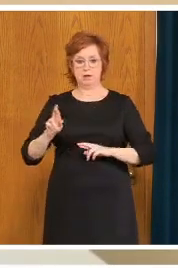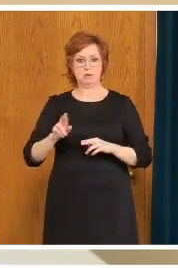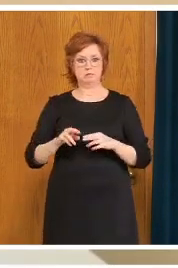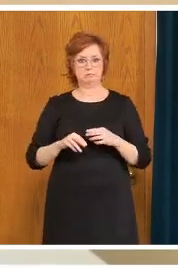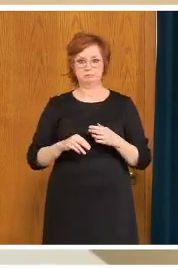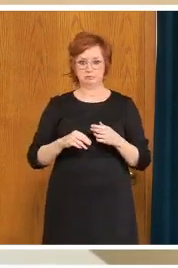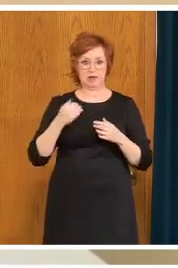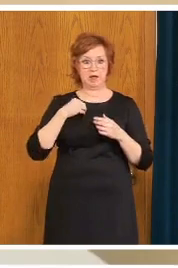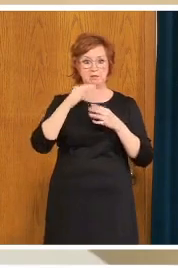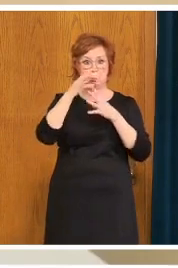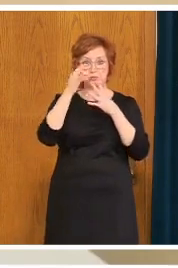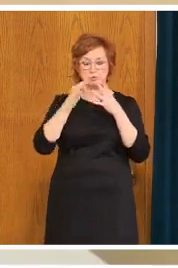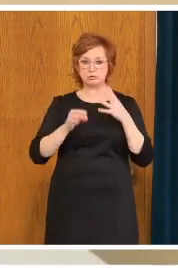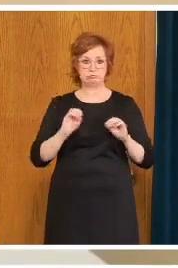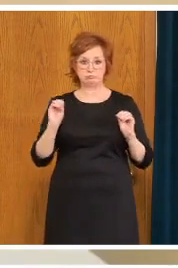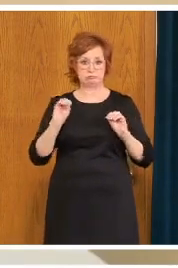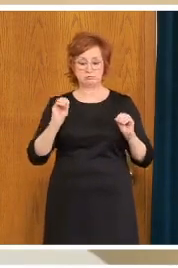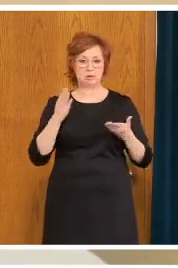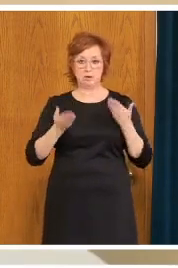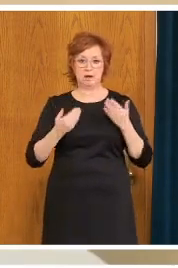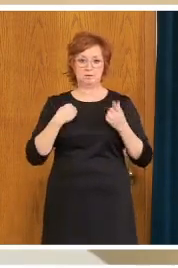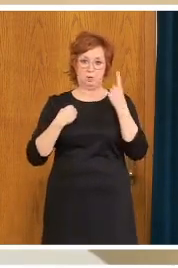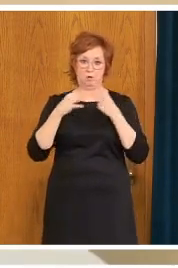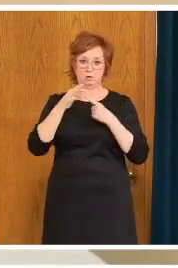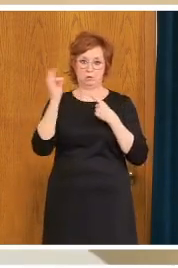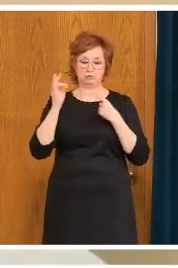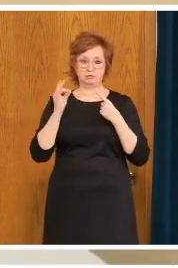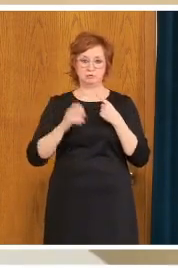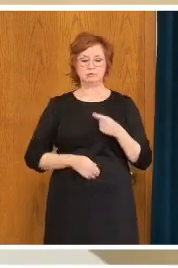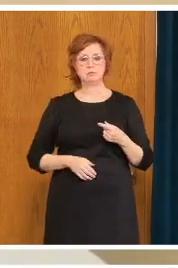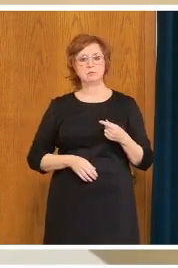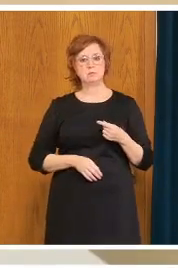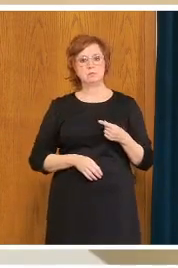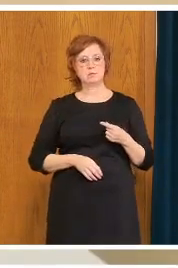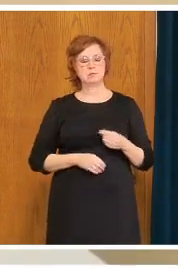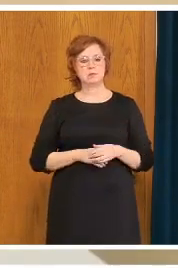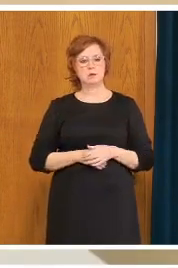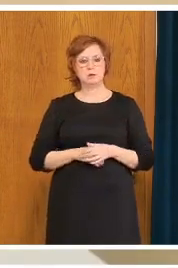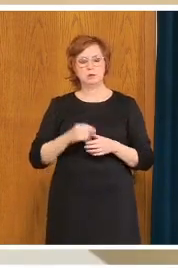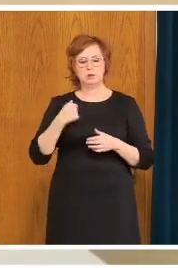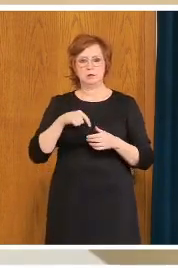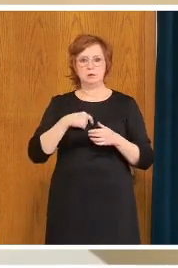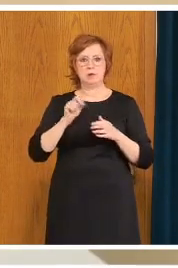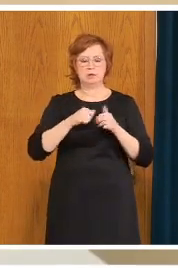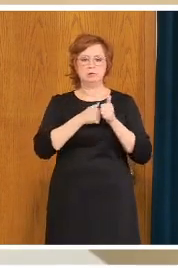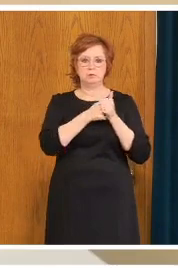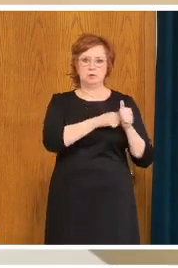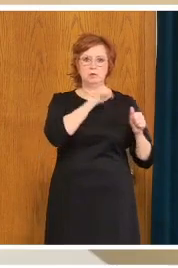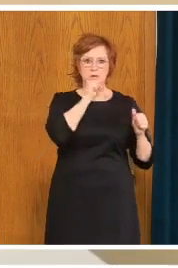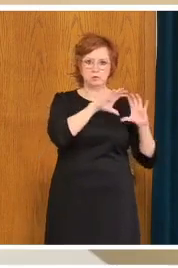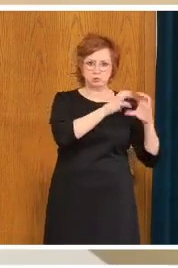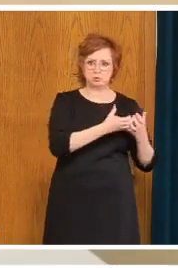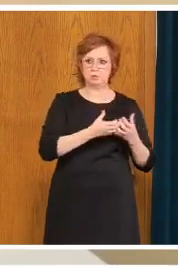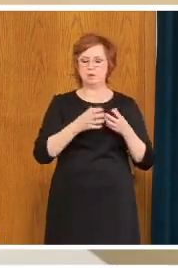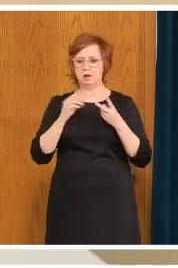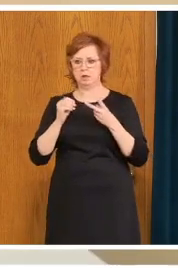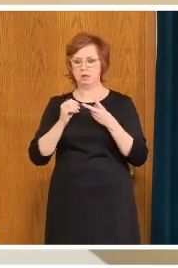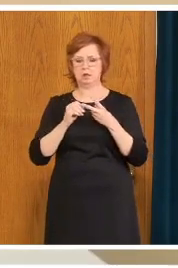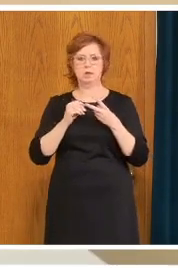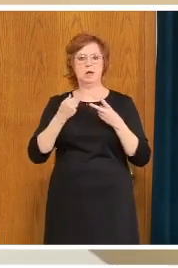continue to receive vaccine as our age, as we become eligible based on age or other parameters, clinically